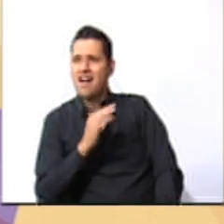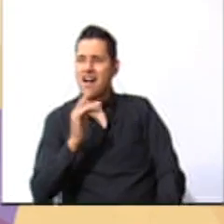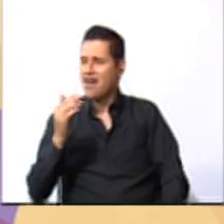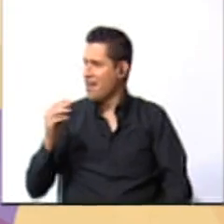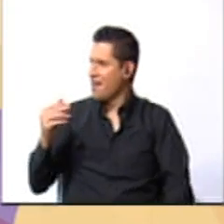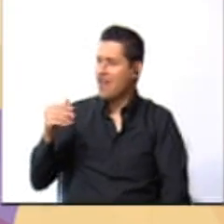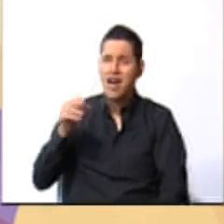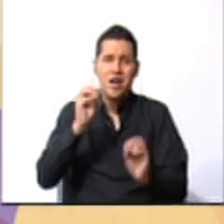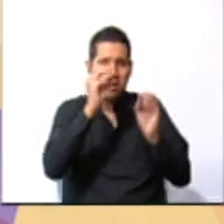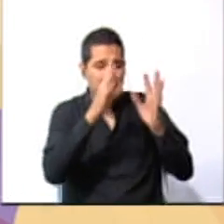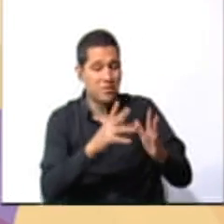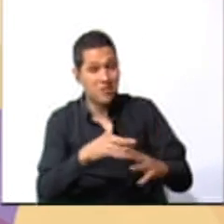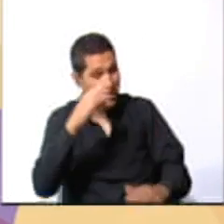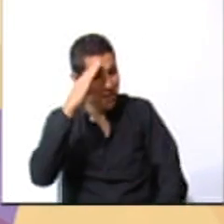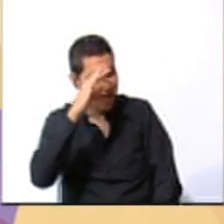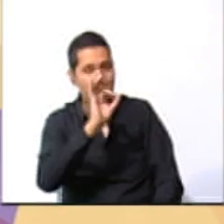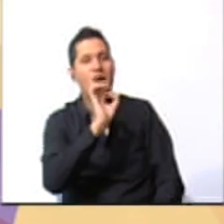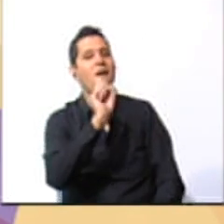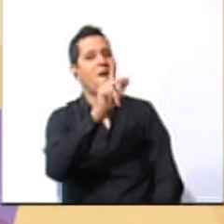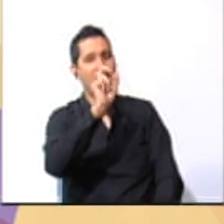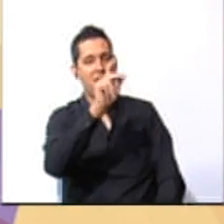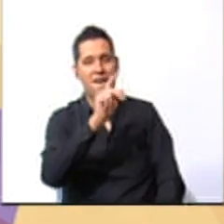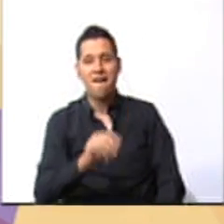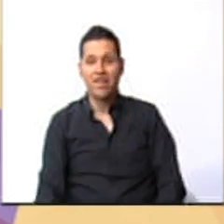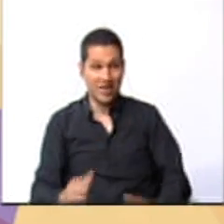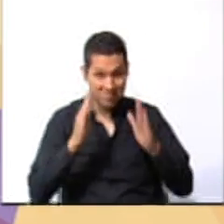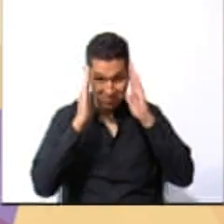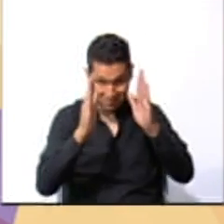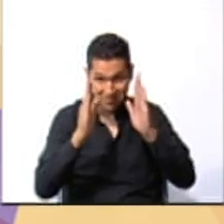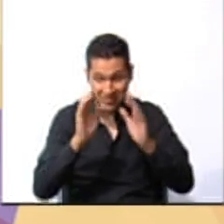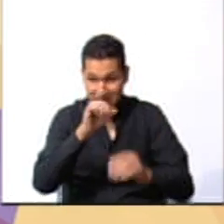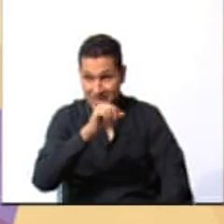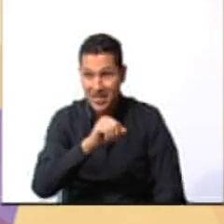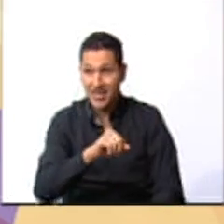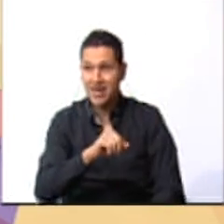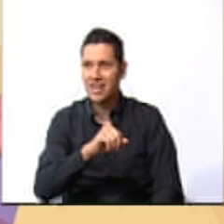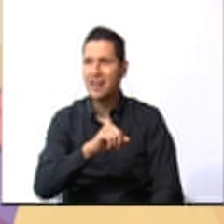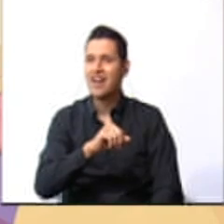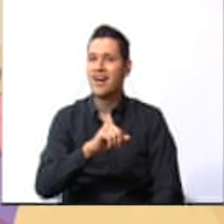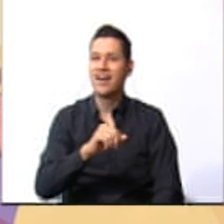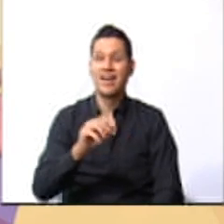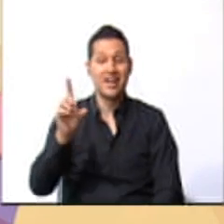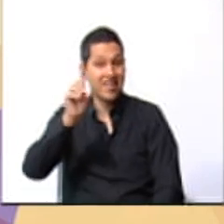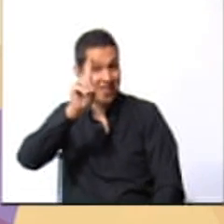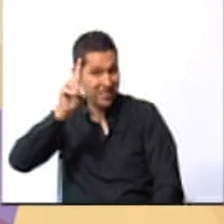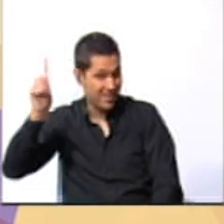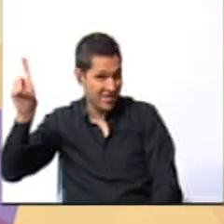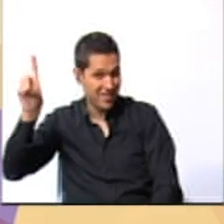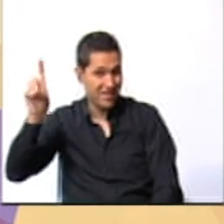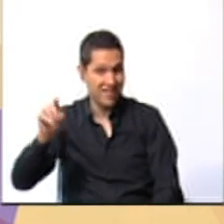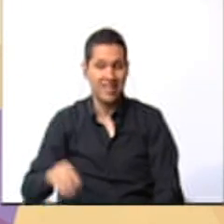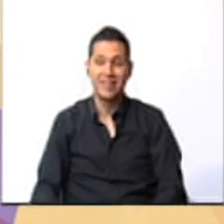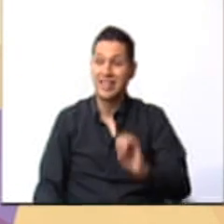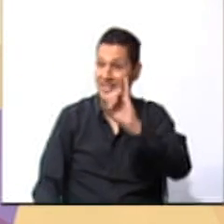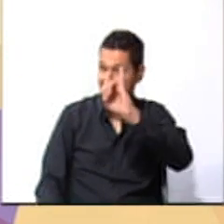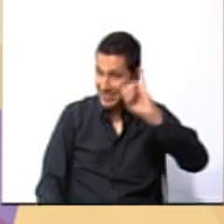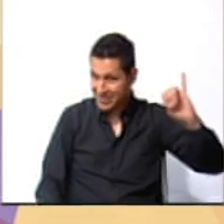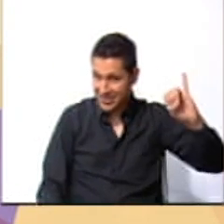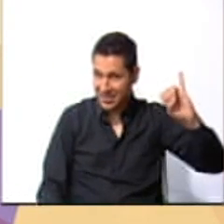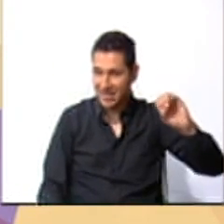Hi, teacher! Hi! Okay, did you pay attention? Right,